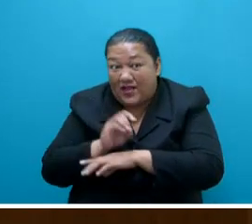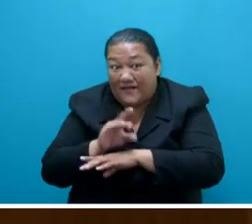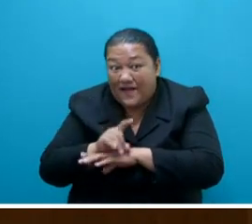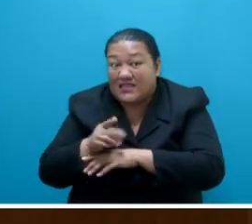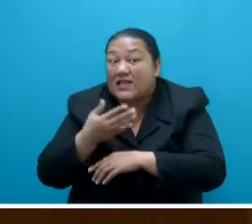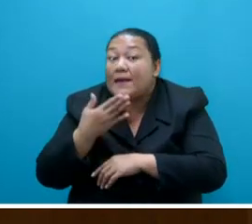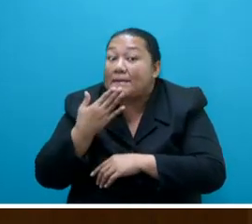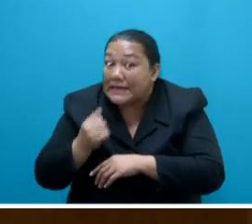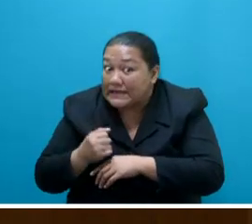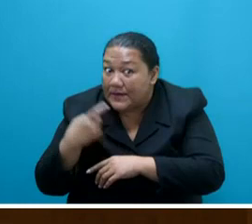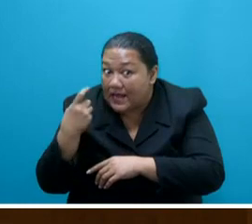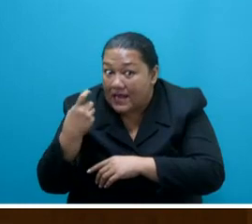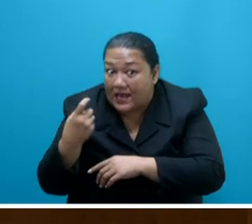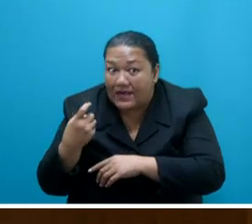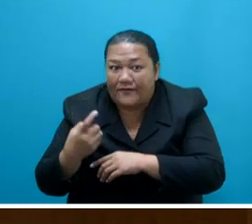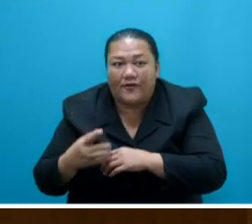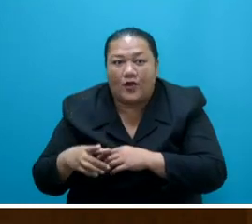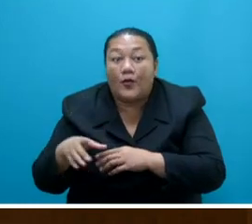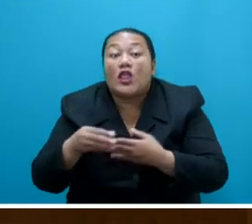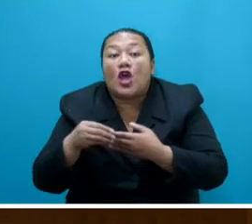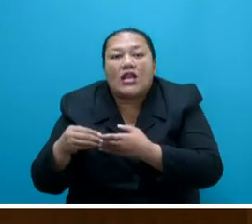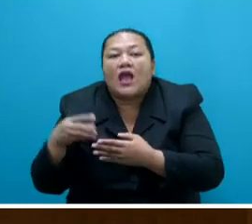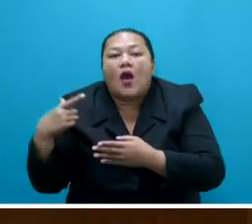On that